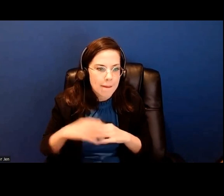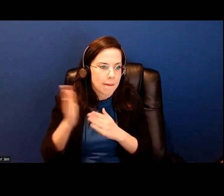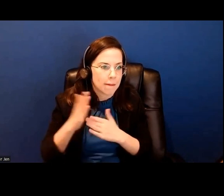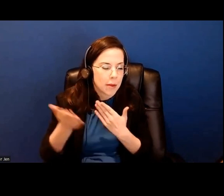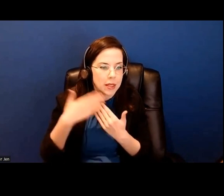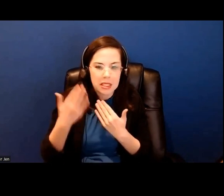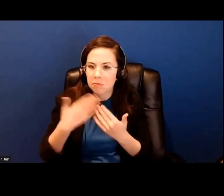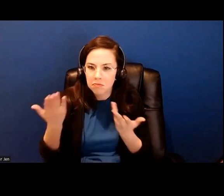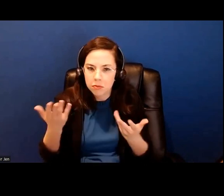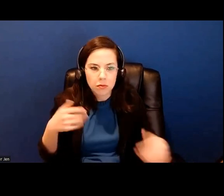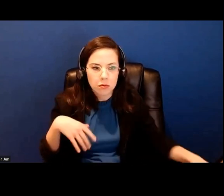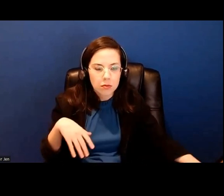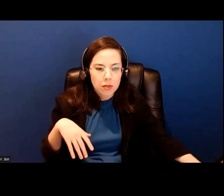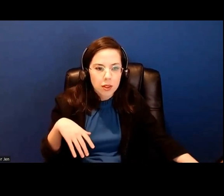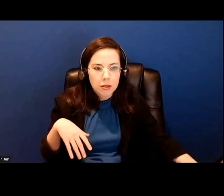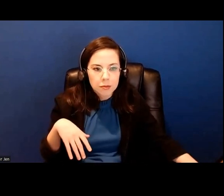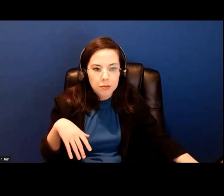way to do that.